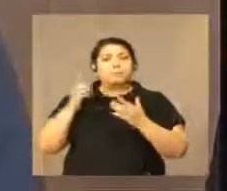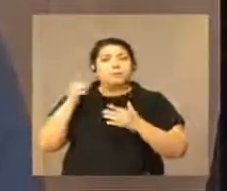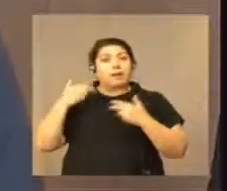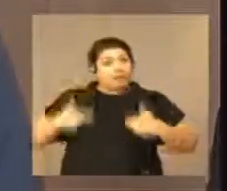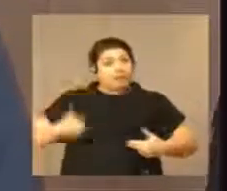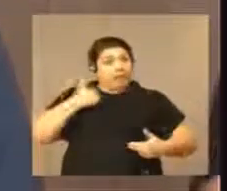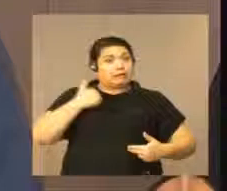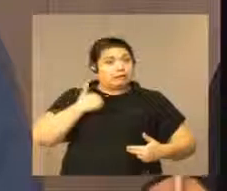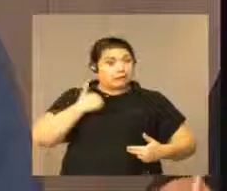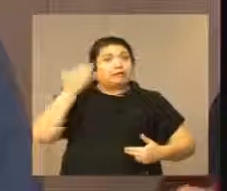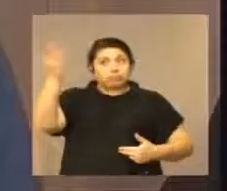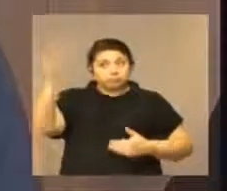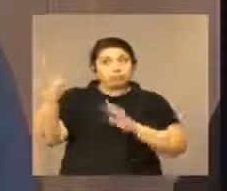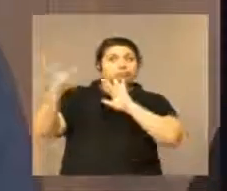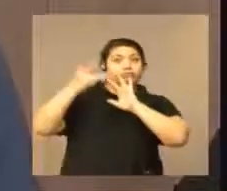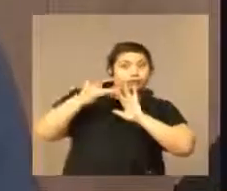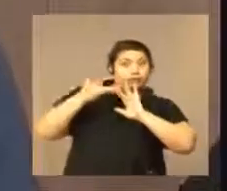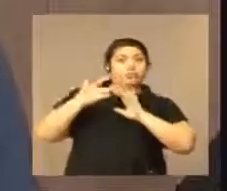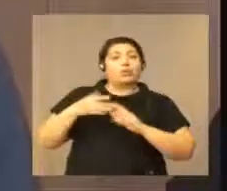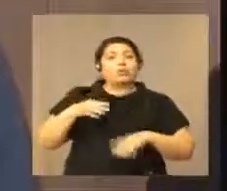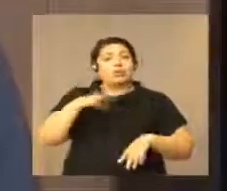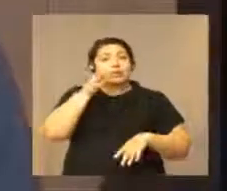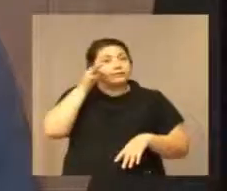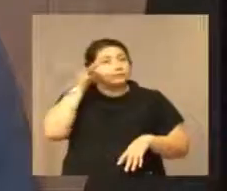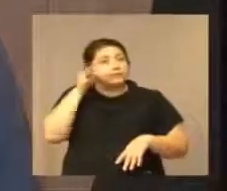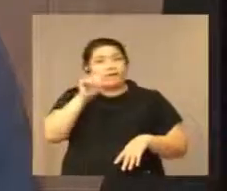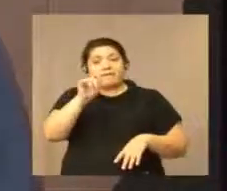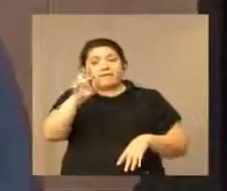through Health Canada and through Indigenous and Northern Affairs.